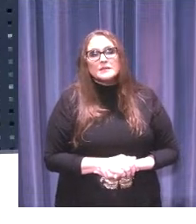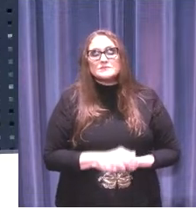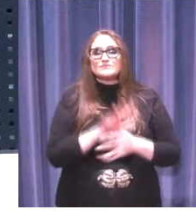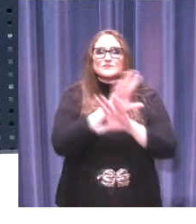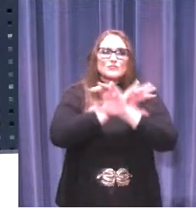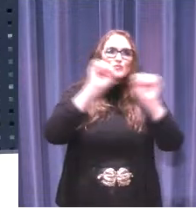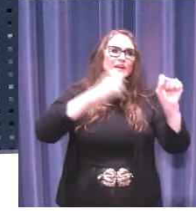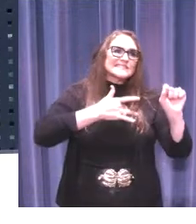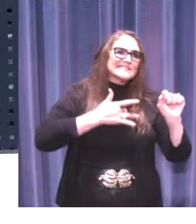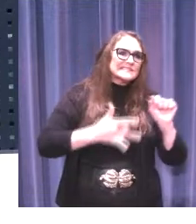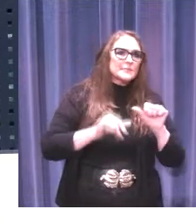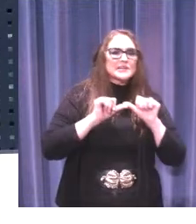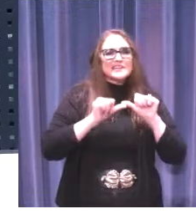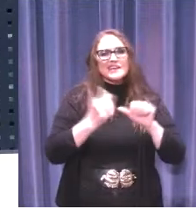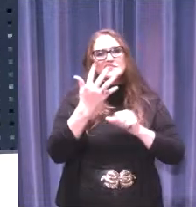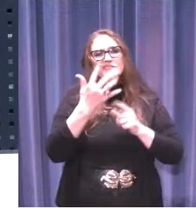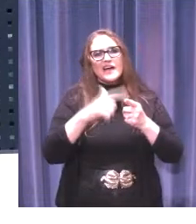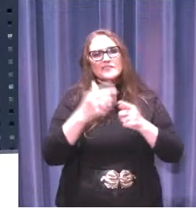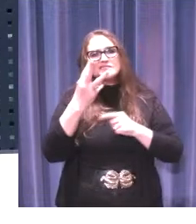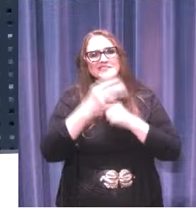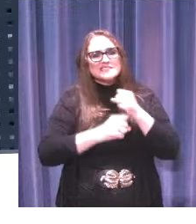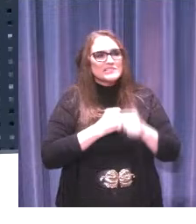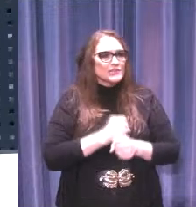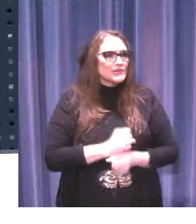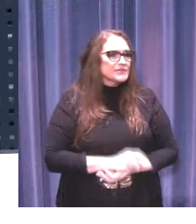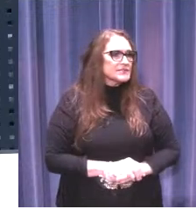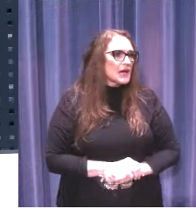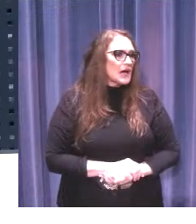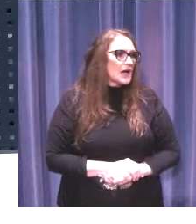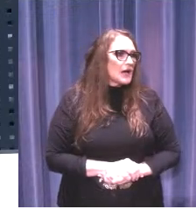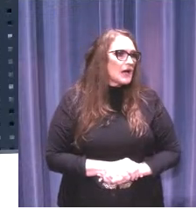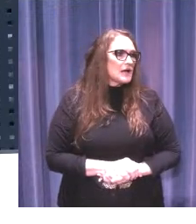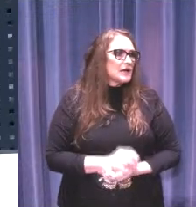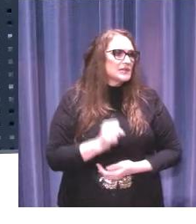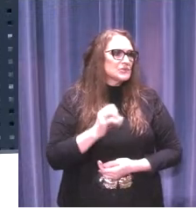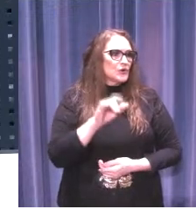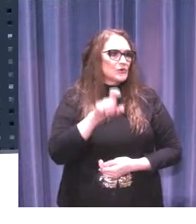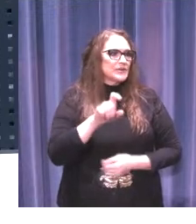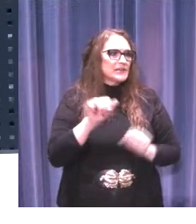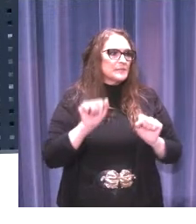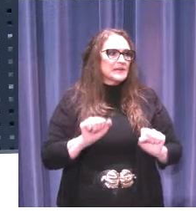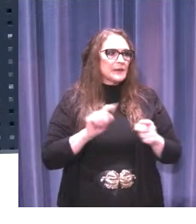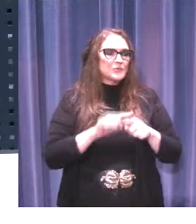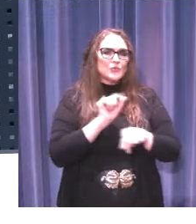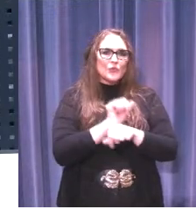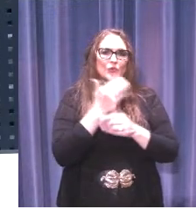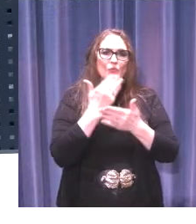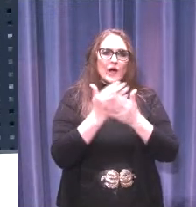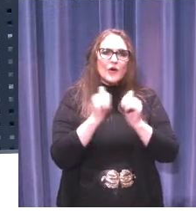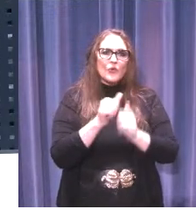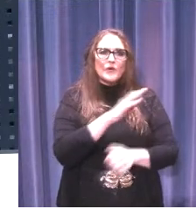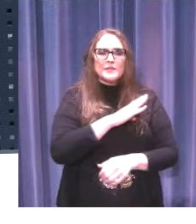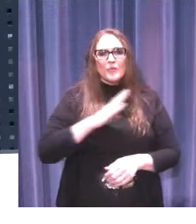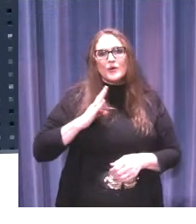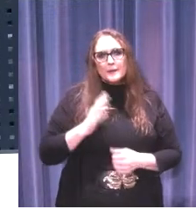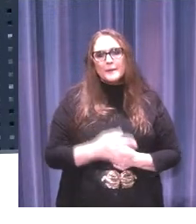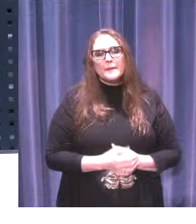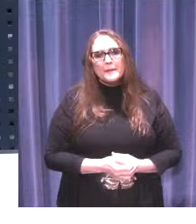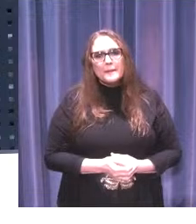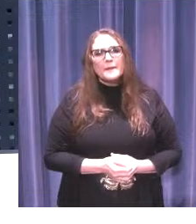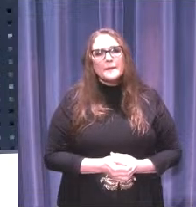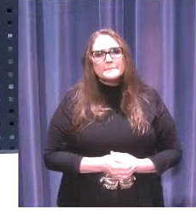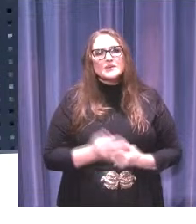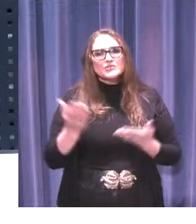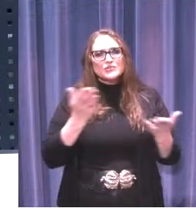presidents typically last 5 or 6 years, and so you need to be able to work well with the board to